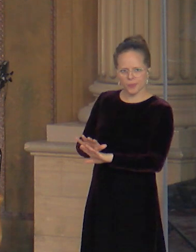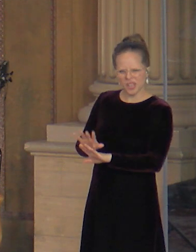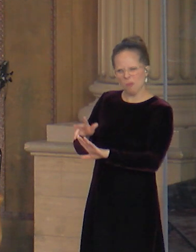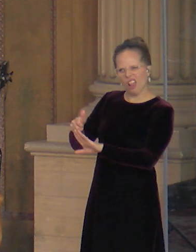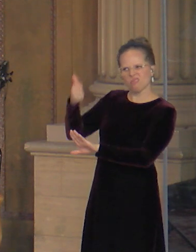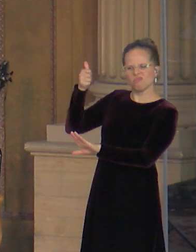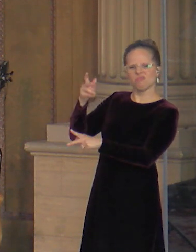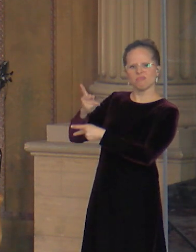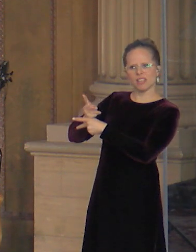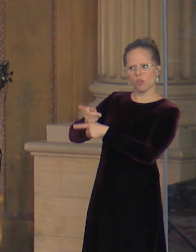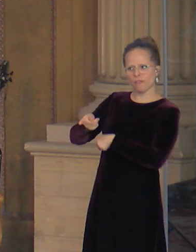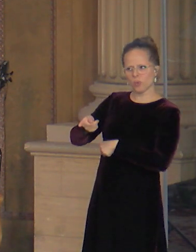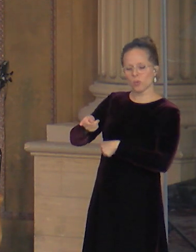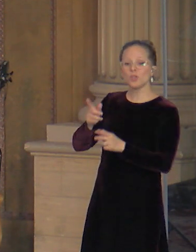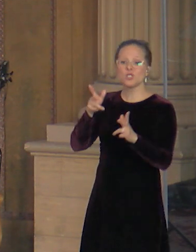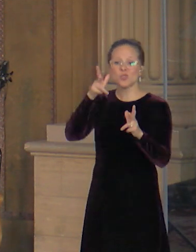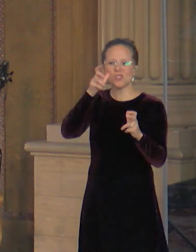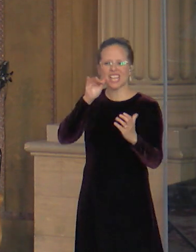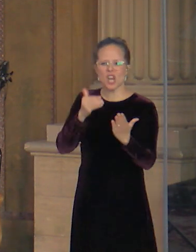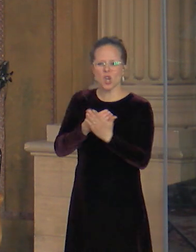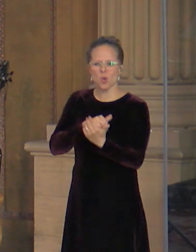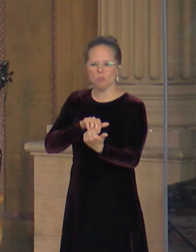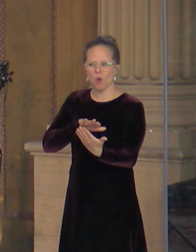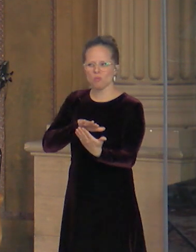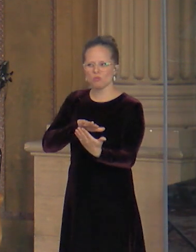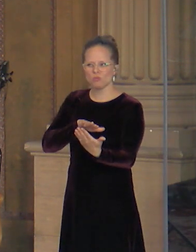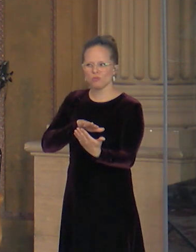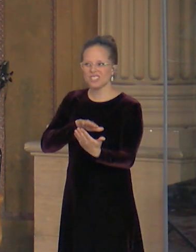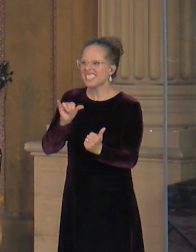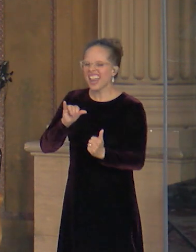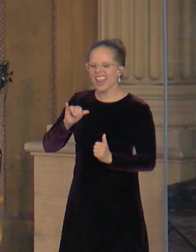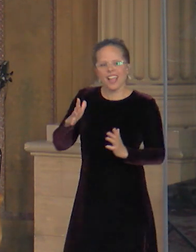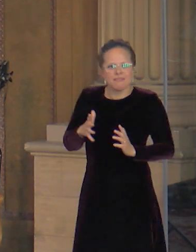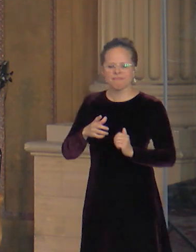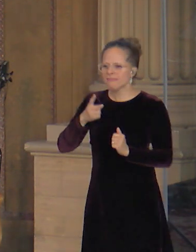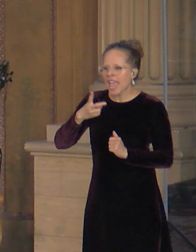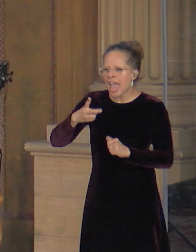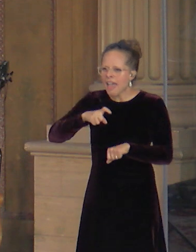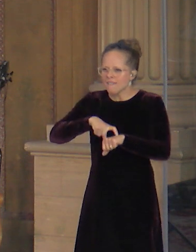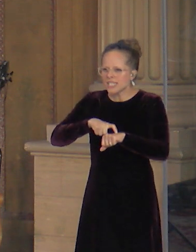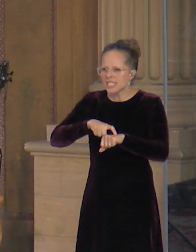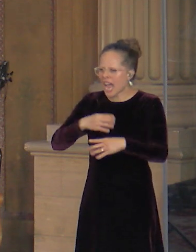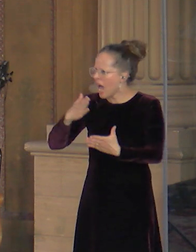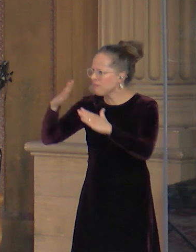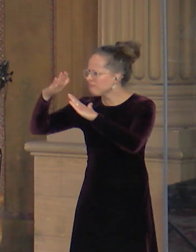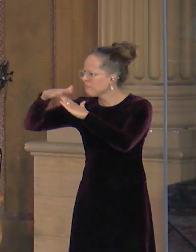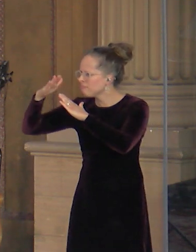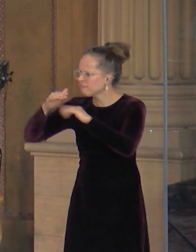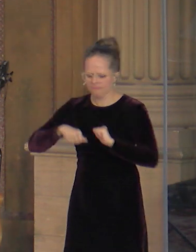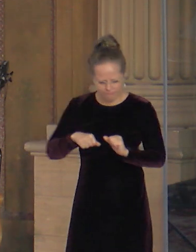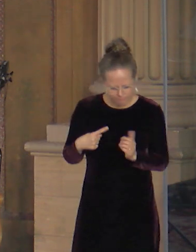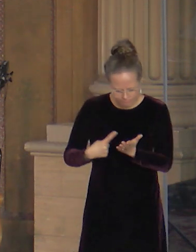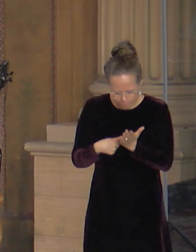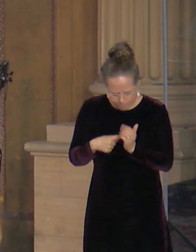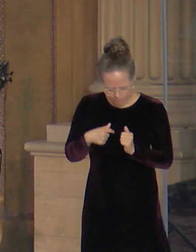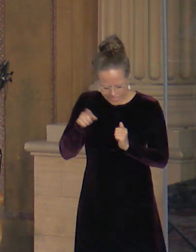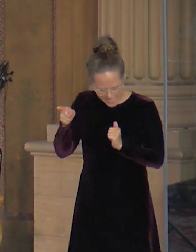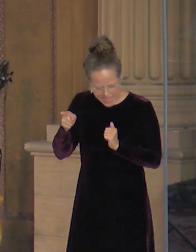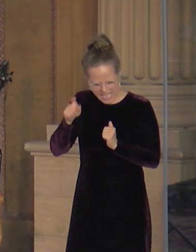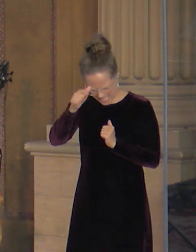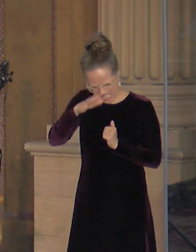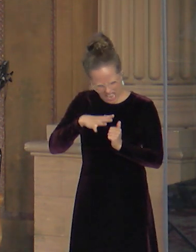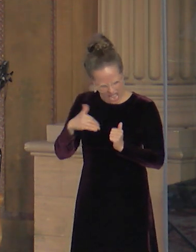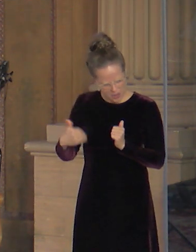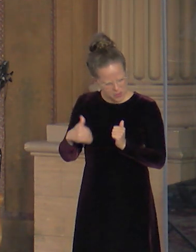so Satan here tries a new tactic it's like he went in at halftime and said all right I got to adapt to this guy this guy seems like he's really